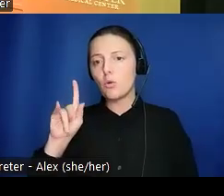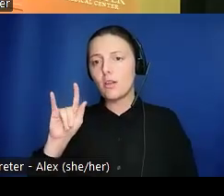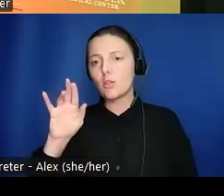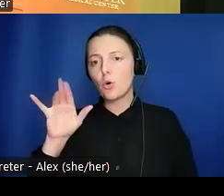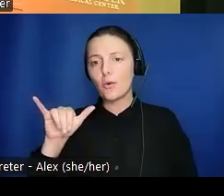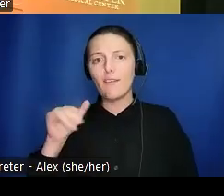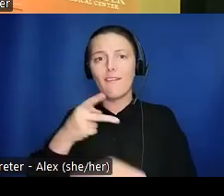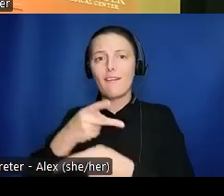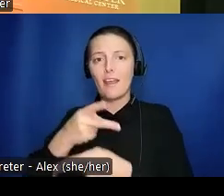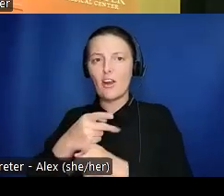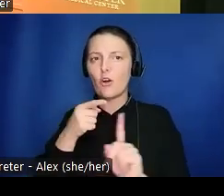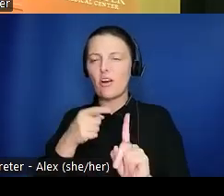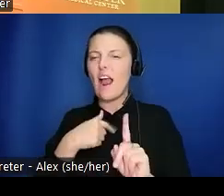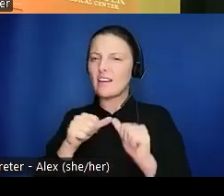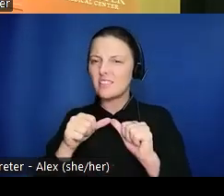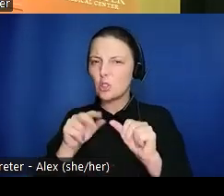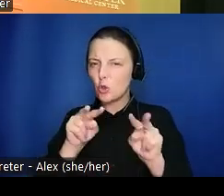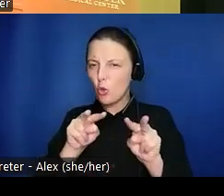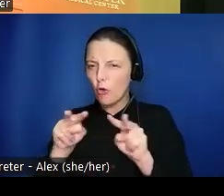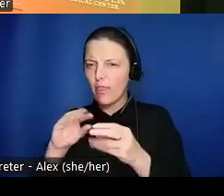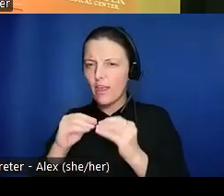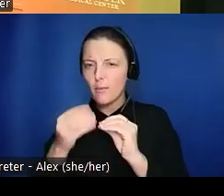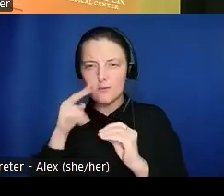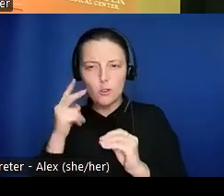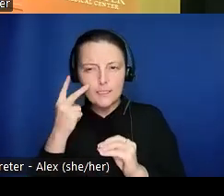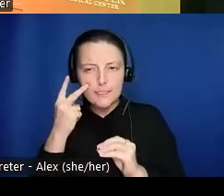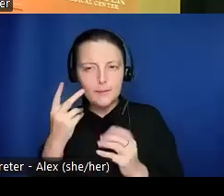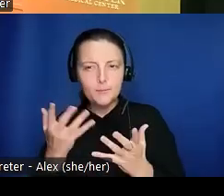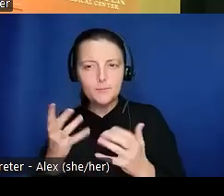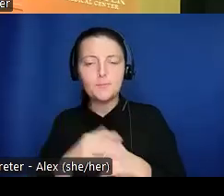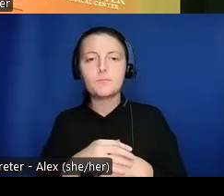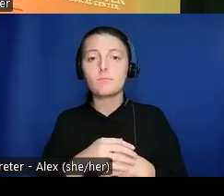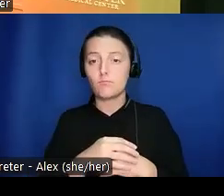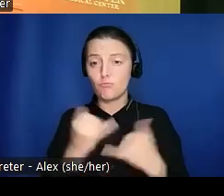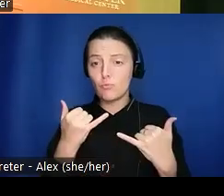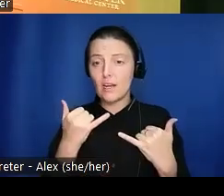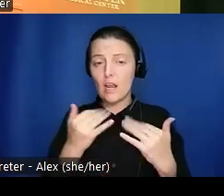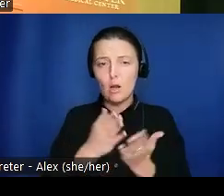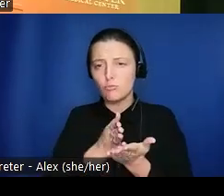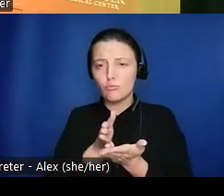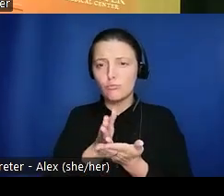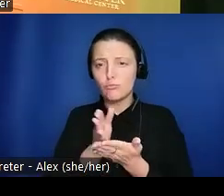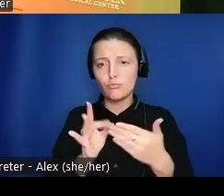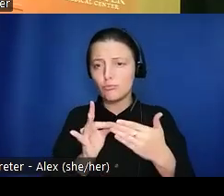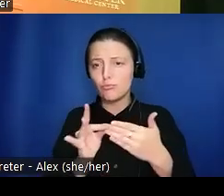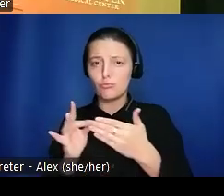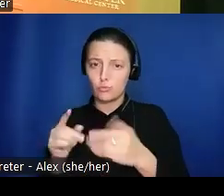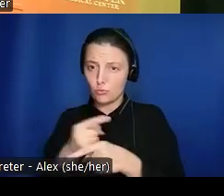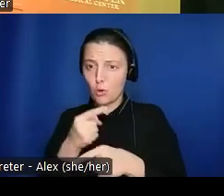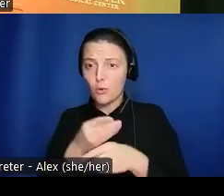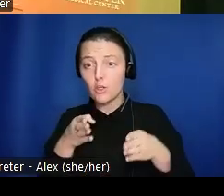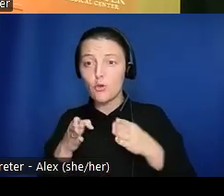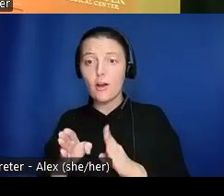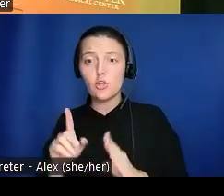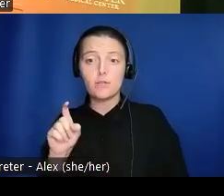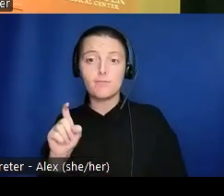see, are we headed to the right direction? This is the first year that